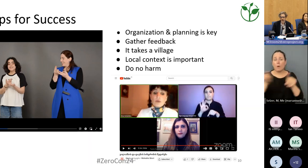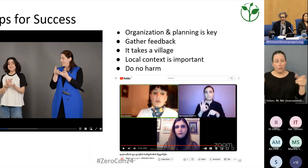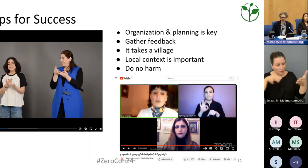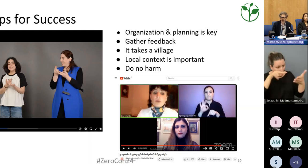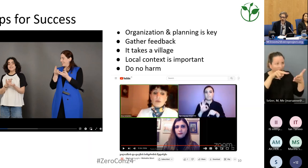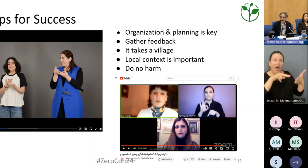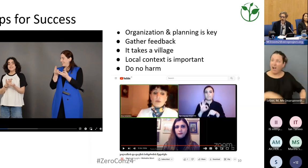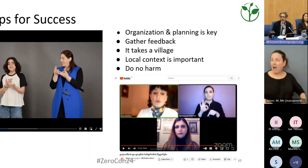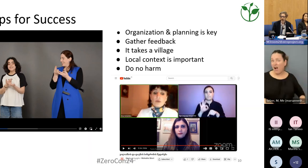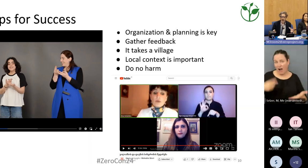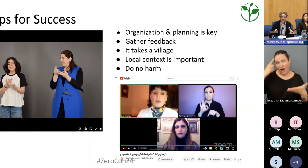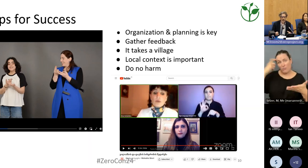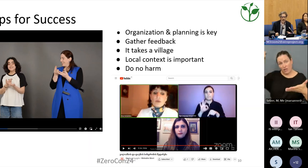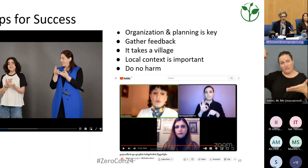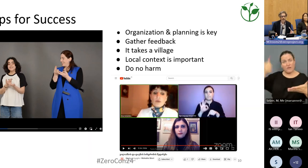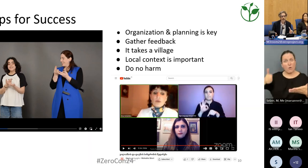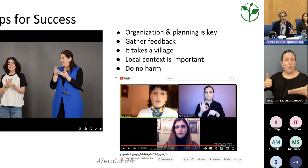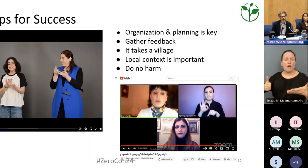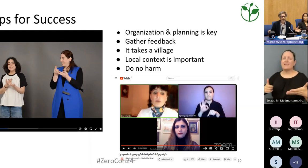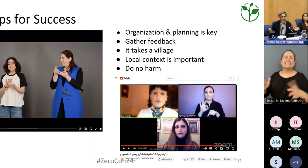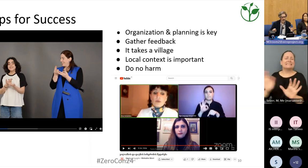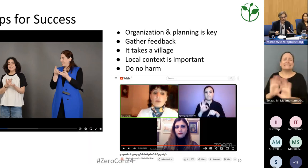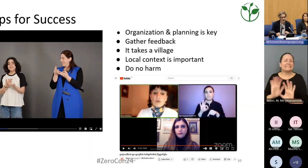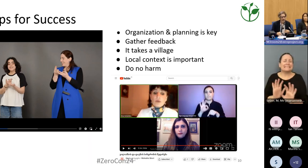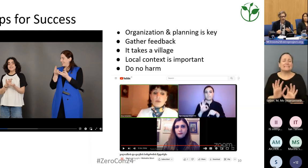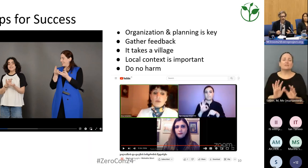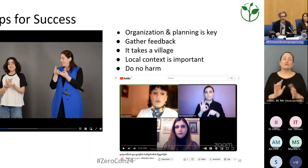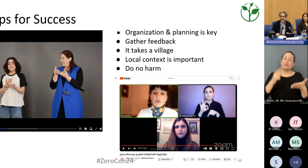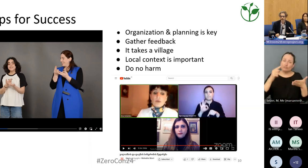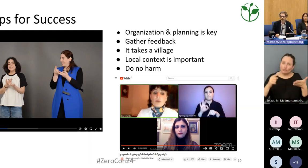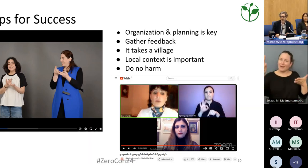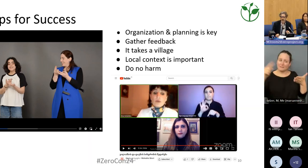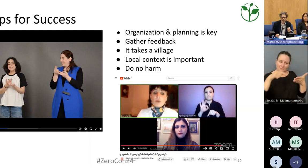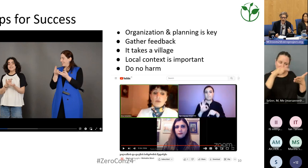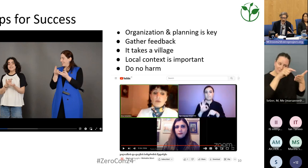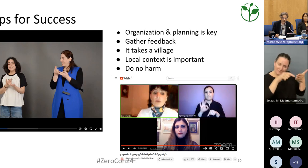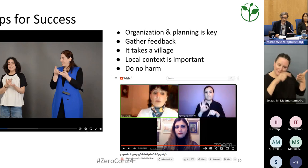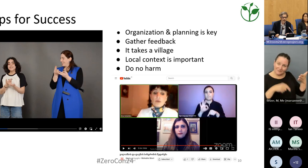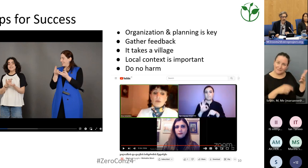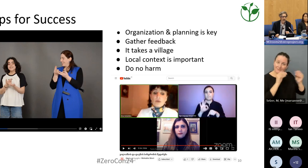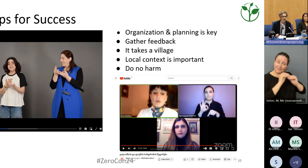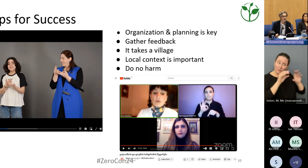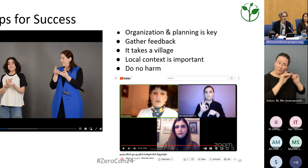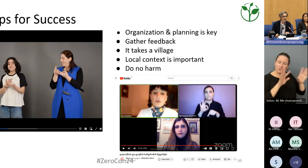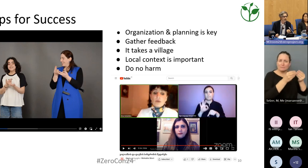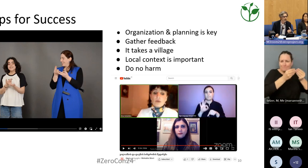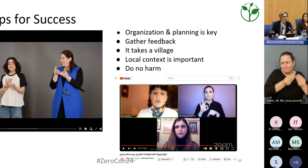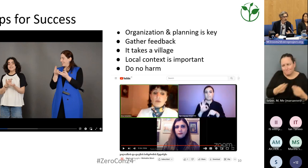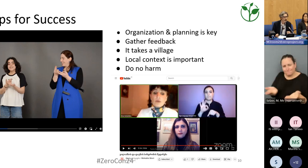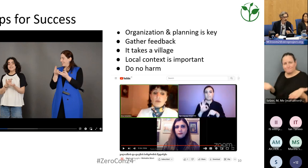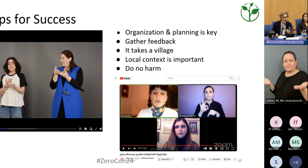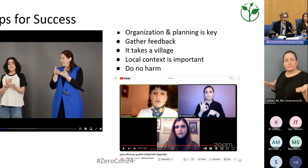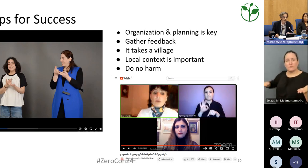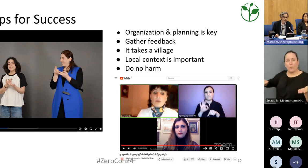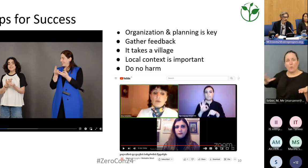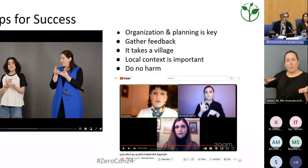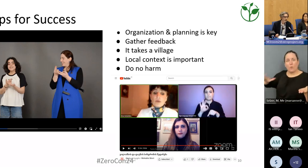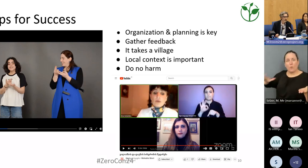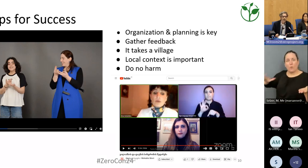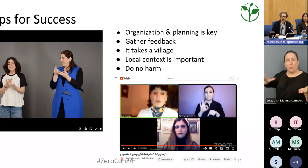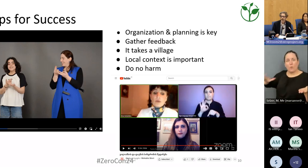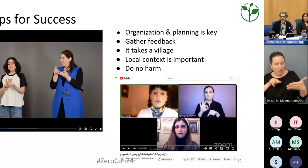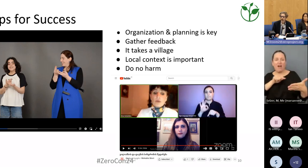equal platform. And we created this as a way to kind of consolidate and filter information that was accurate, trustworthy,